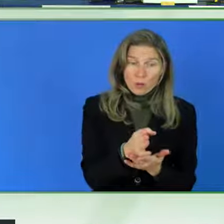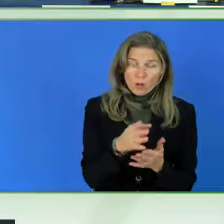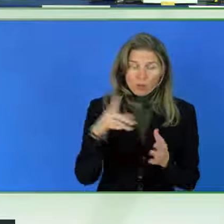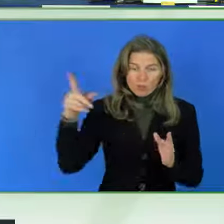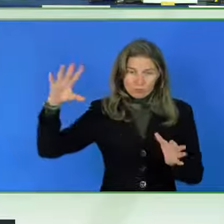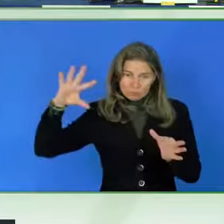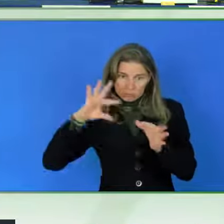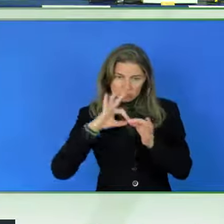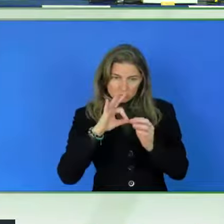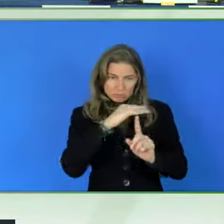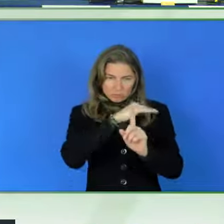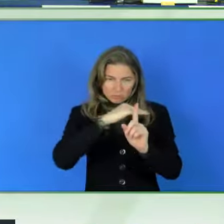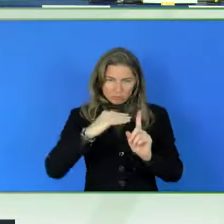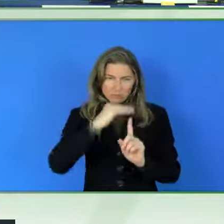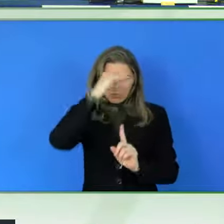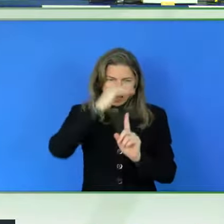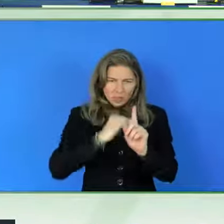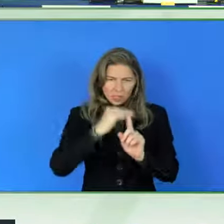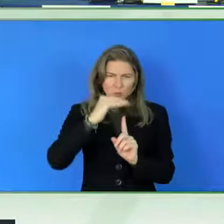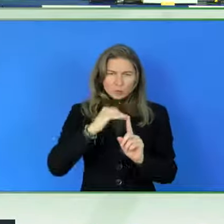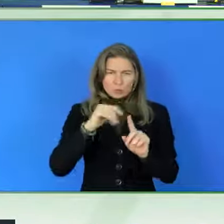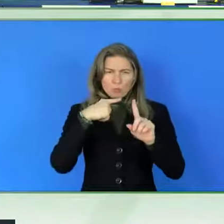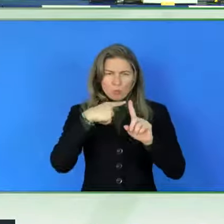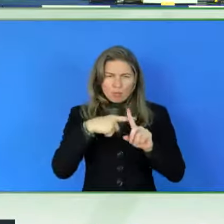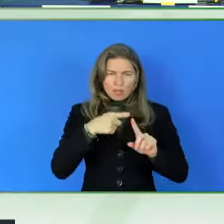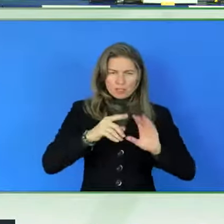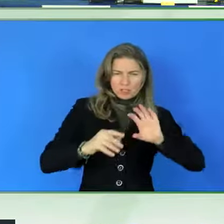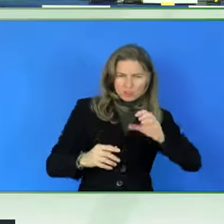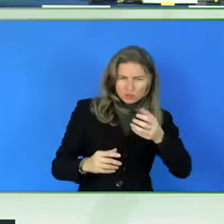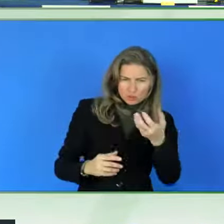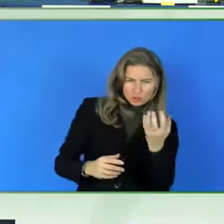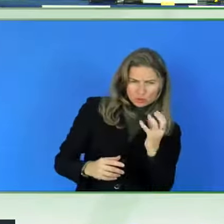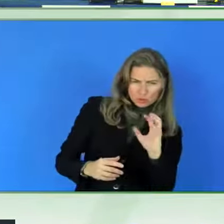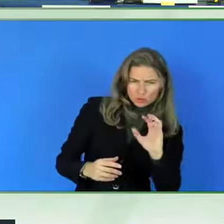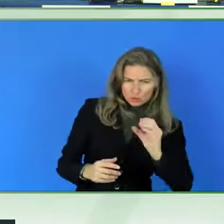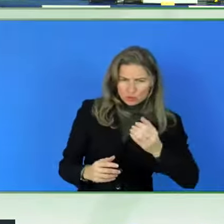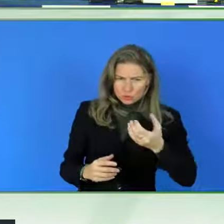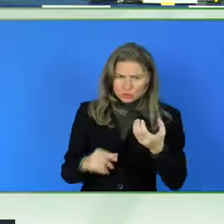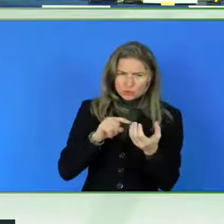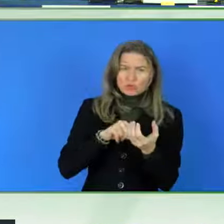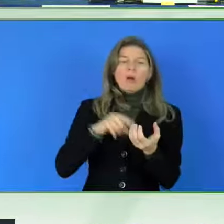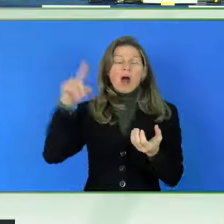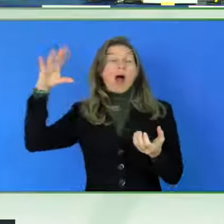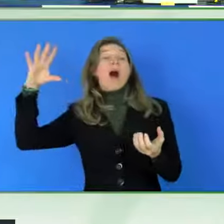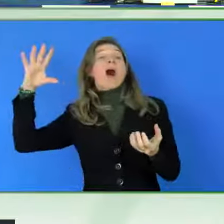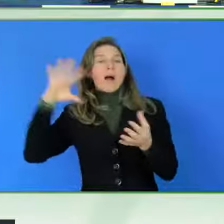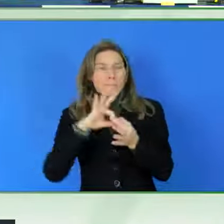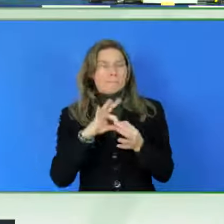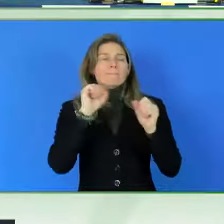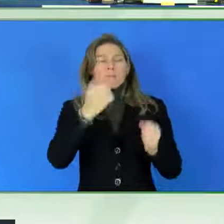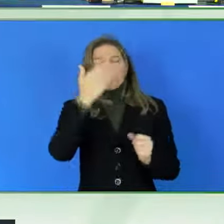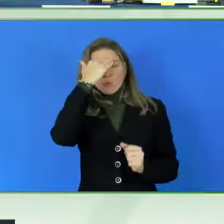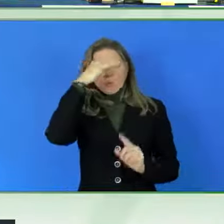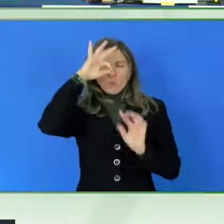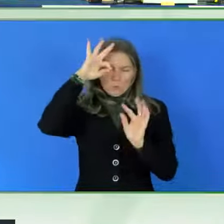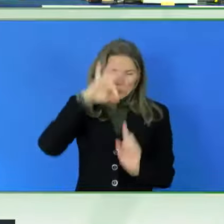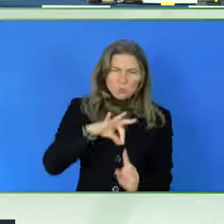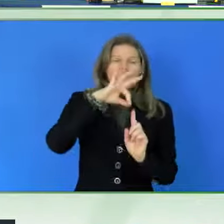exactly. So our mission is to make our app as available as possible